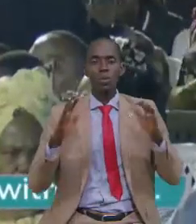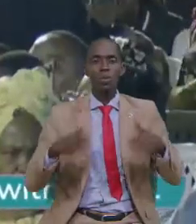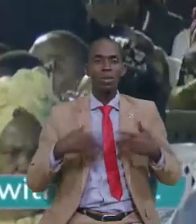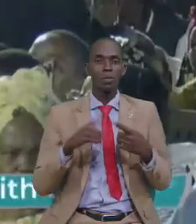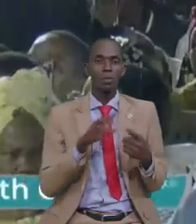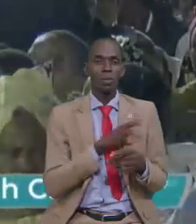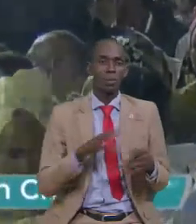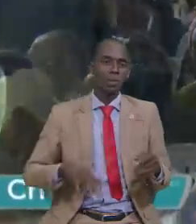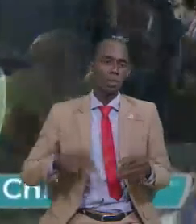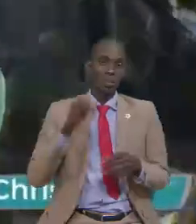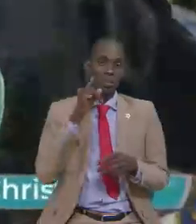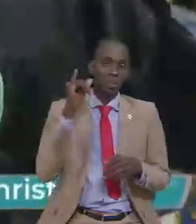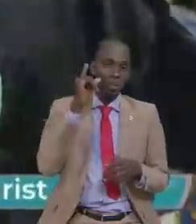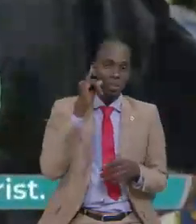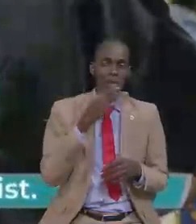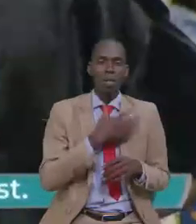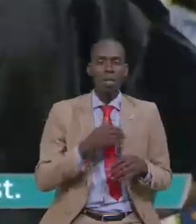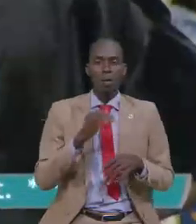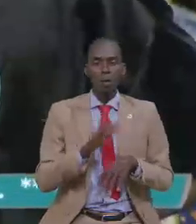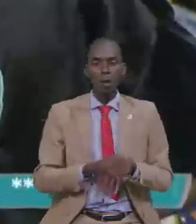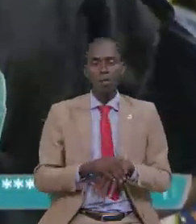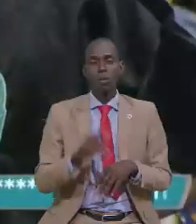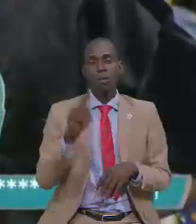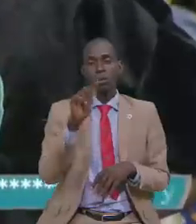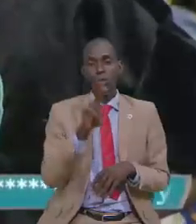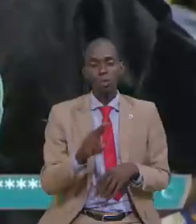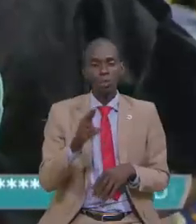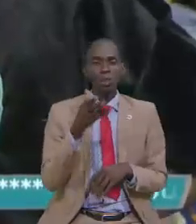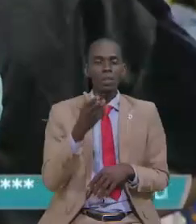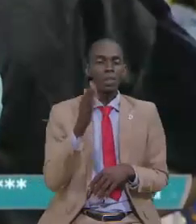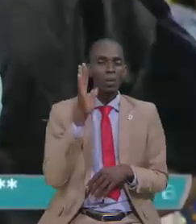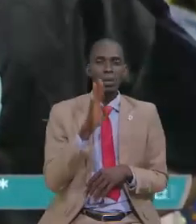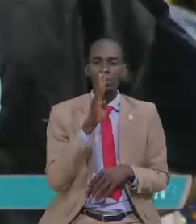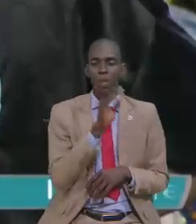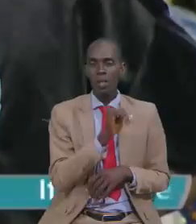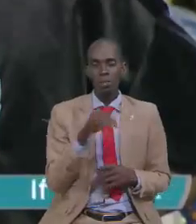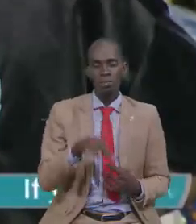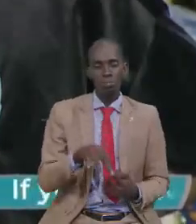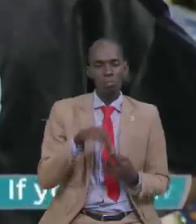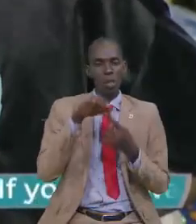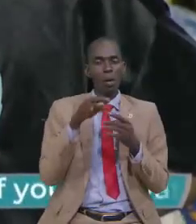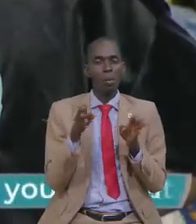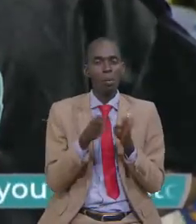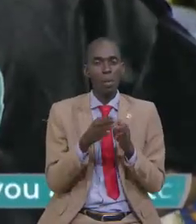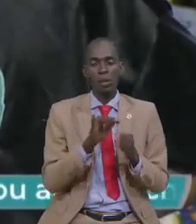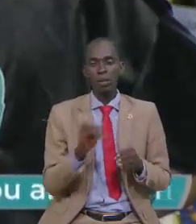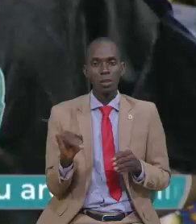on Thursday, there will be a special meeting, a lunch hour with